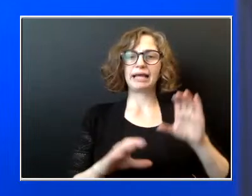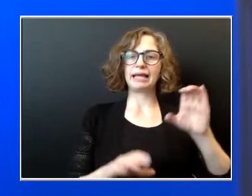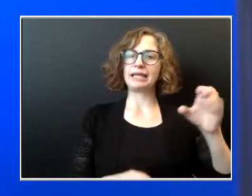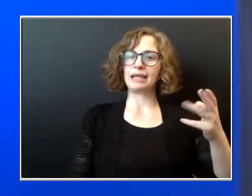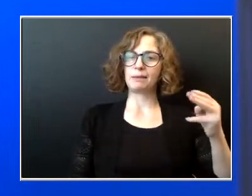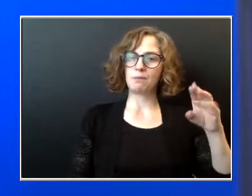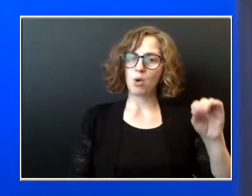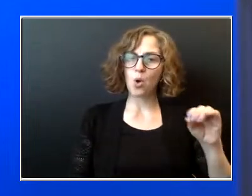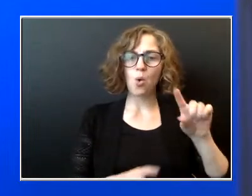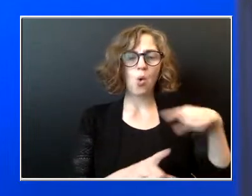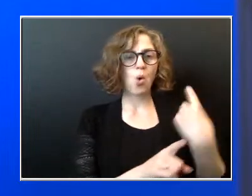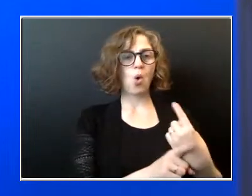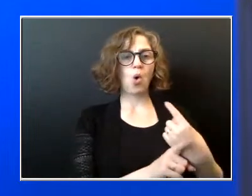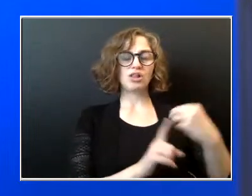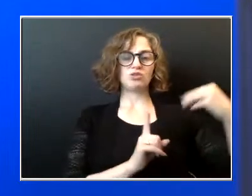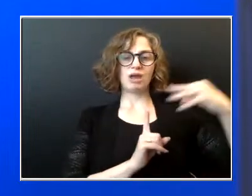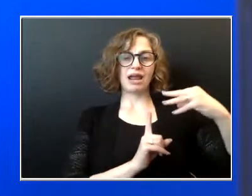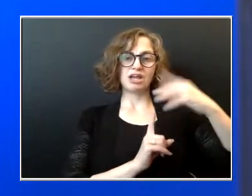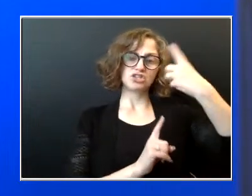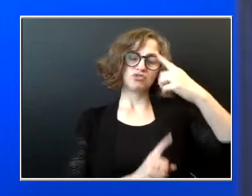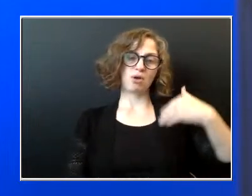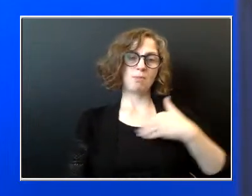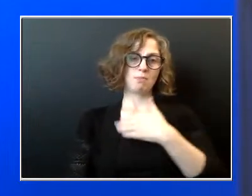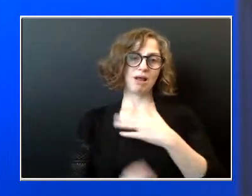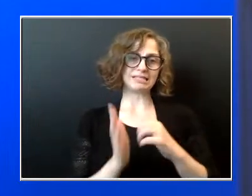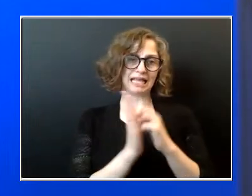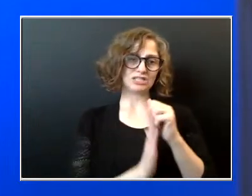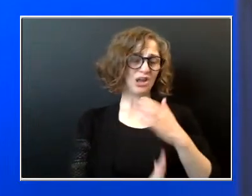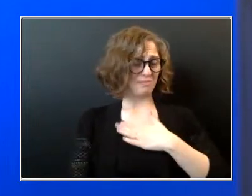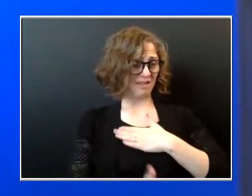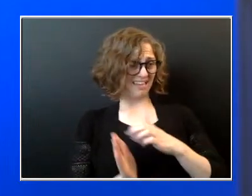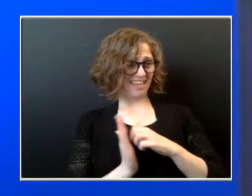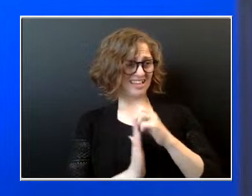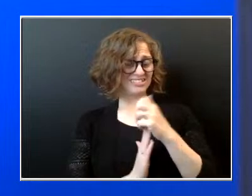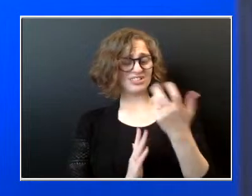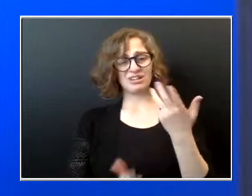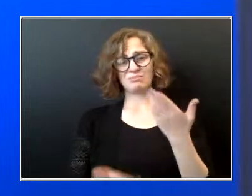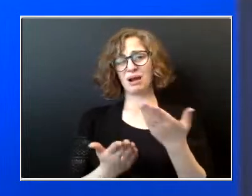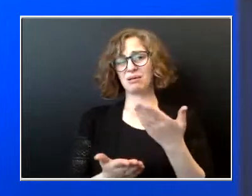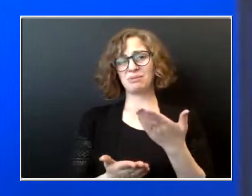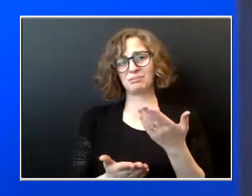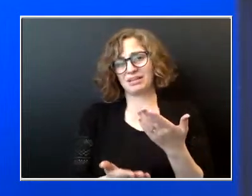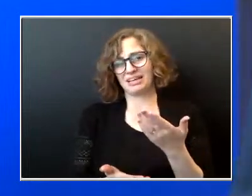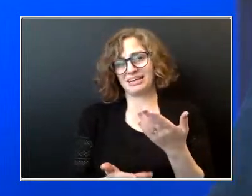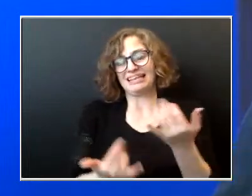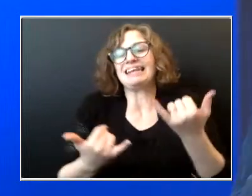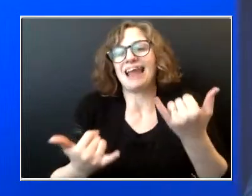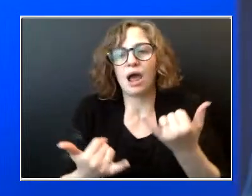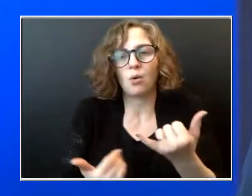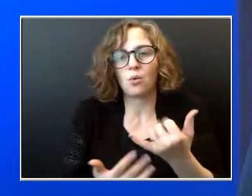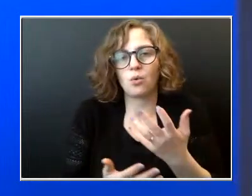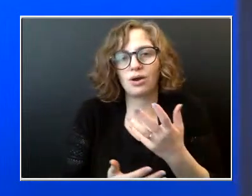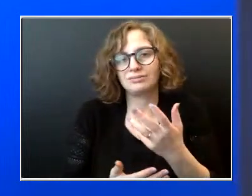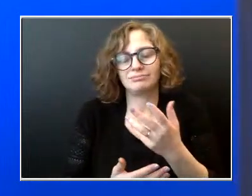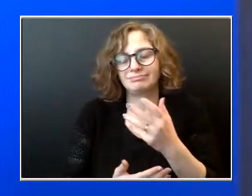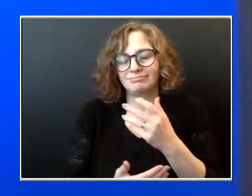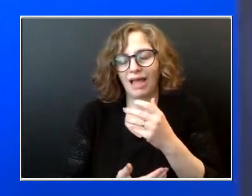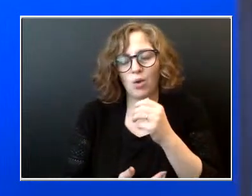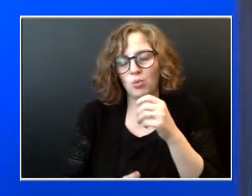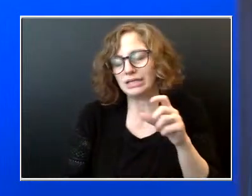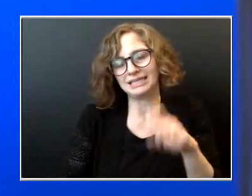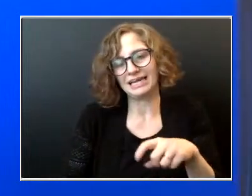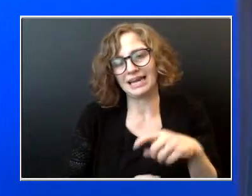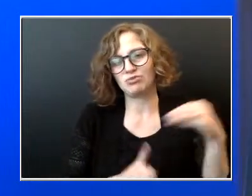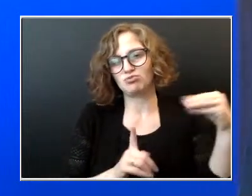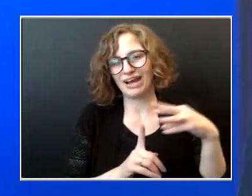the level of breast cancer I had, I probably wouldn't have had even the radiation now. Right. Cancer's so come a long way. Evolved a